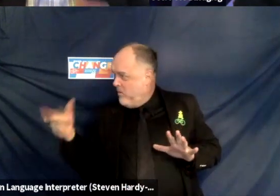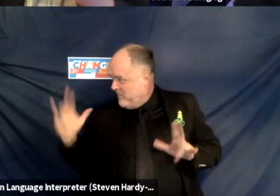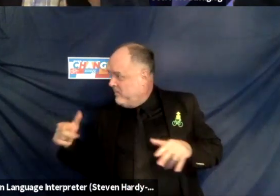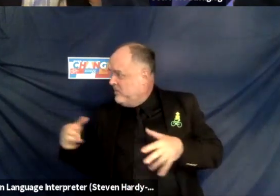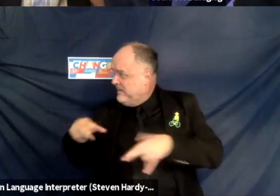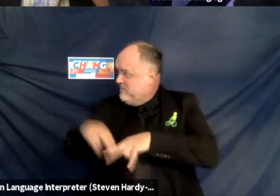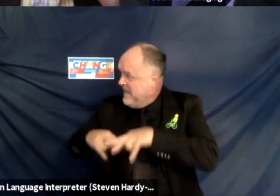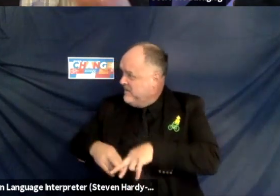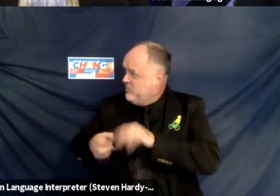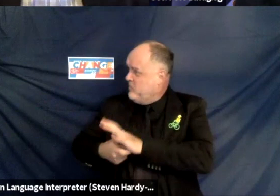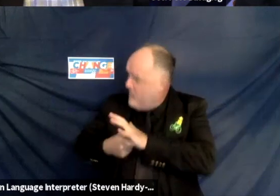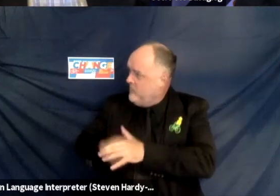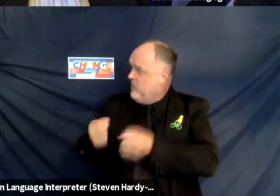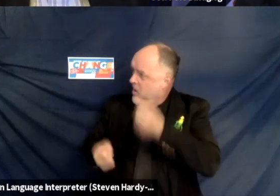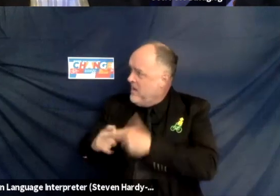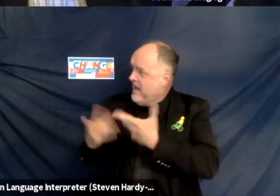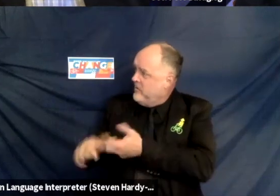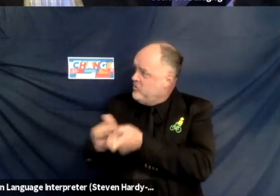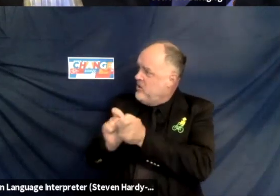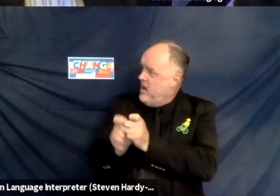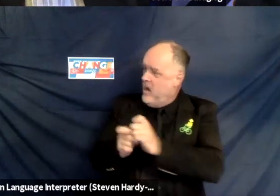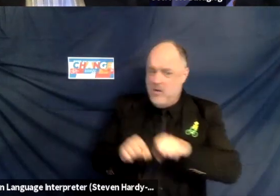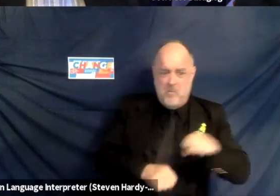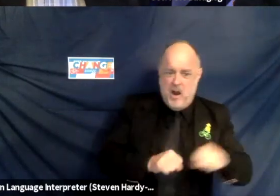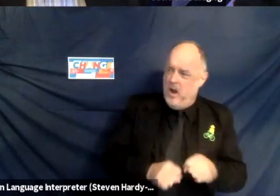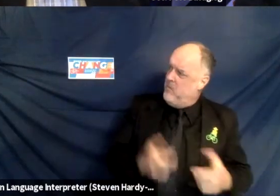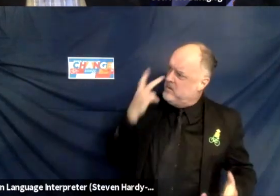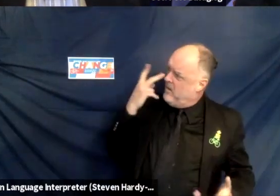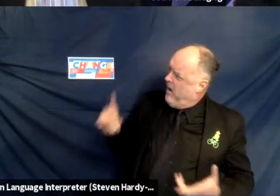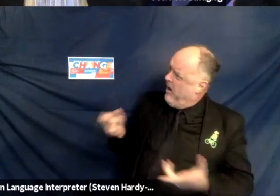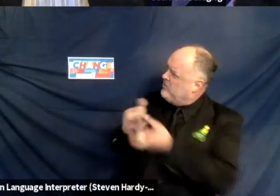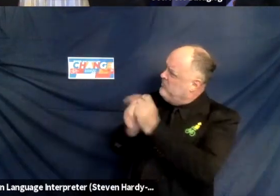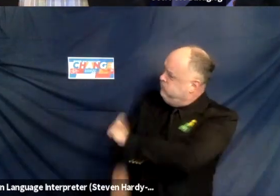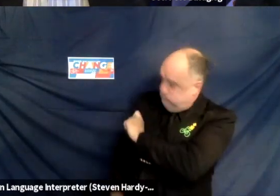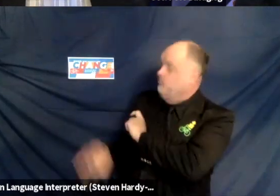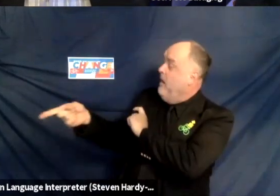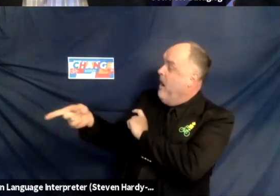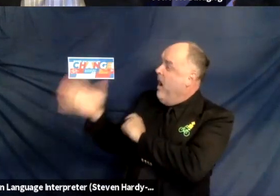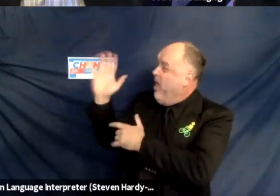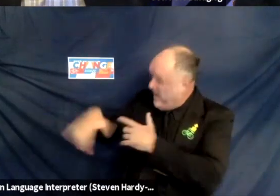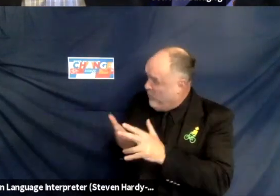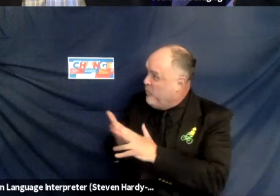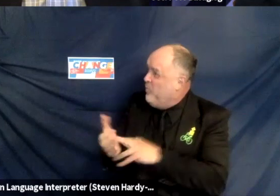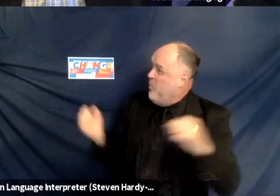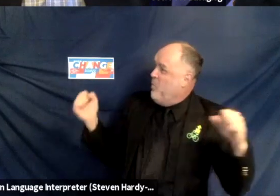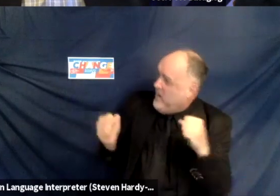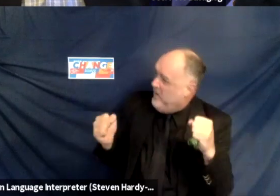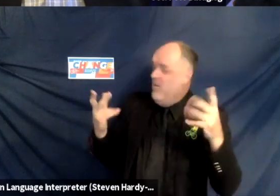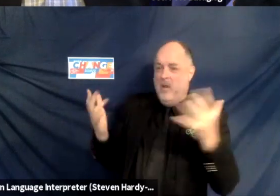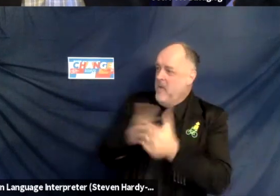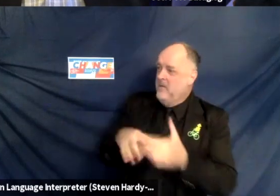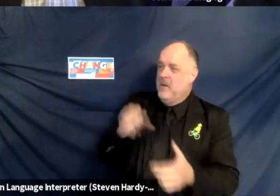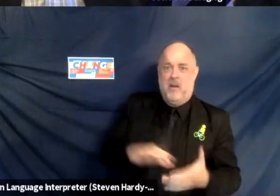ways can keep people moving through winters that were at least as cold as what we had in South Bend. I learned a Danish